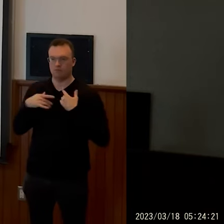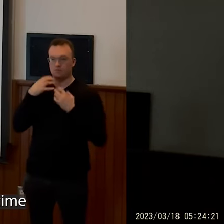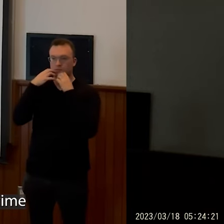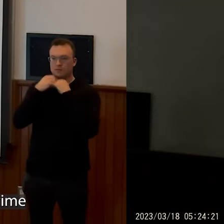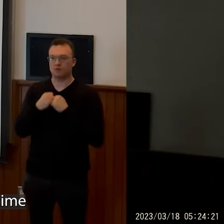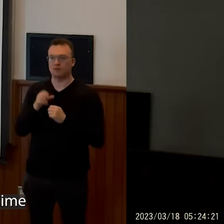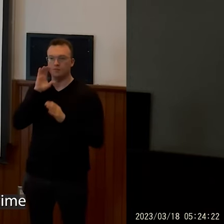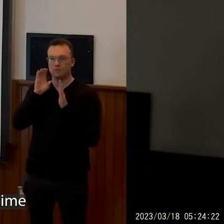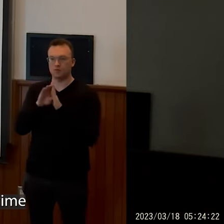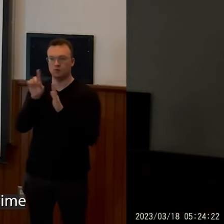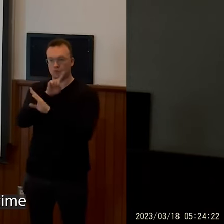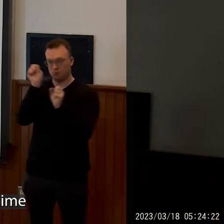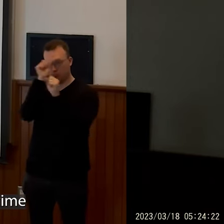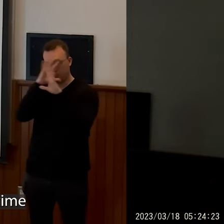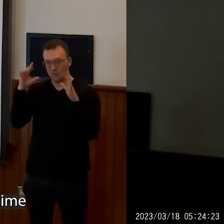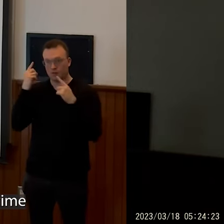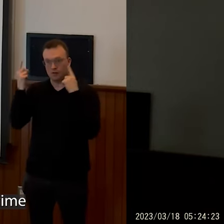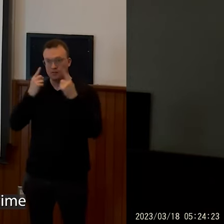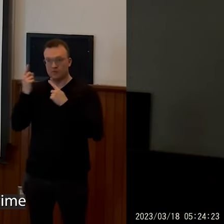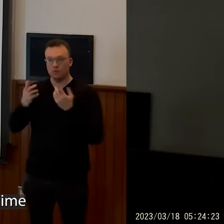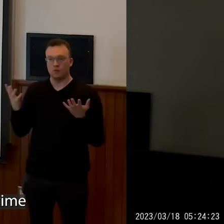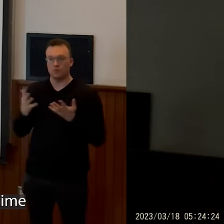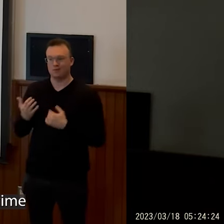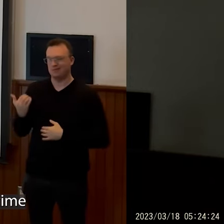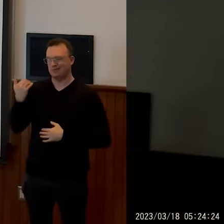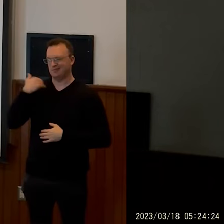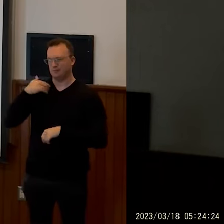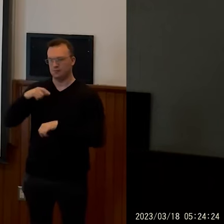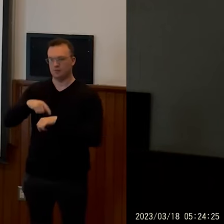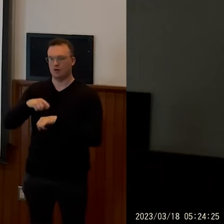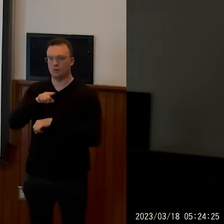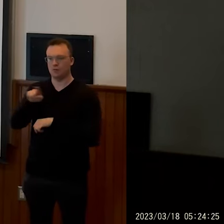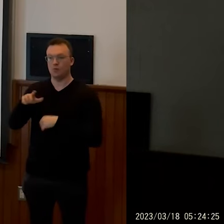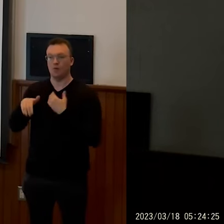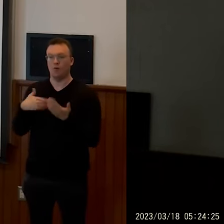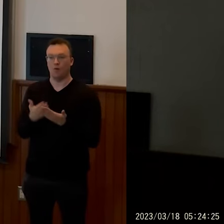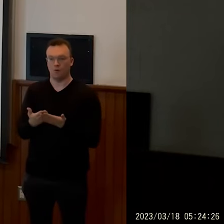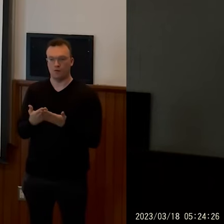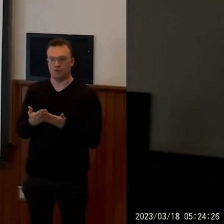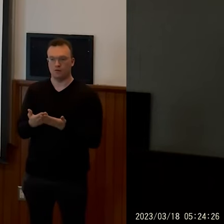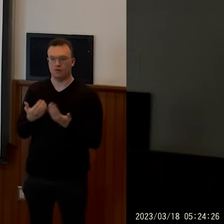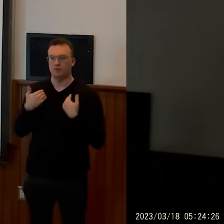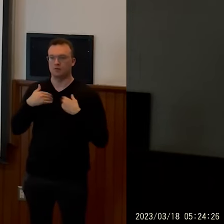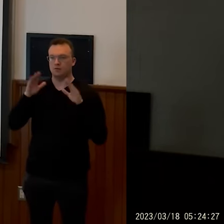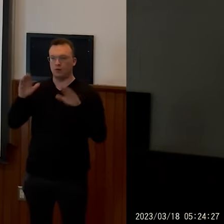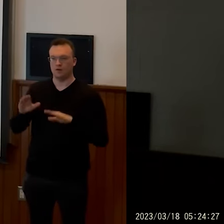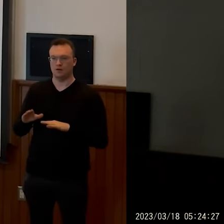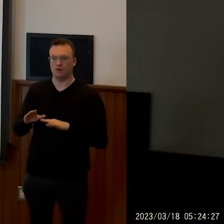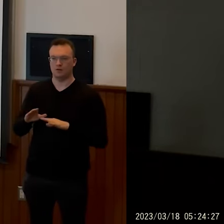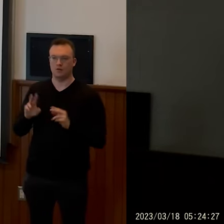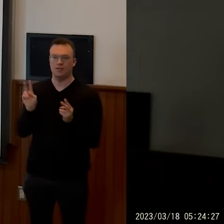here. I want you to think about the last time that you all had great sex.